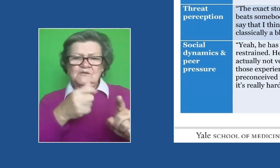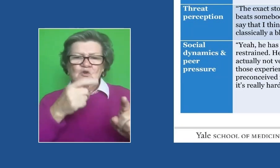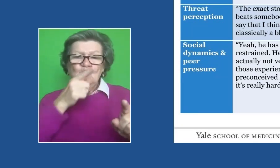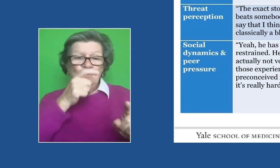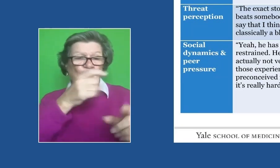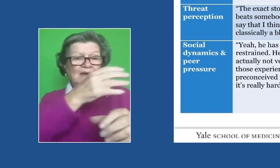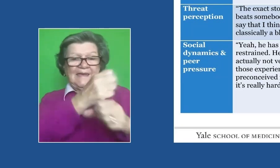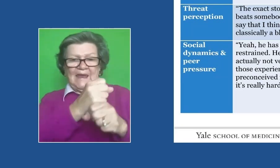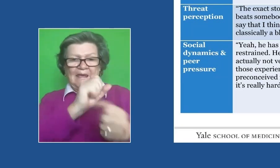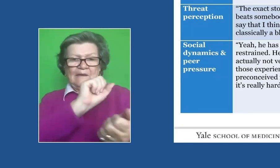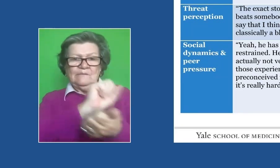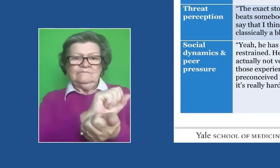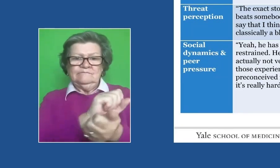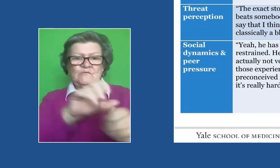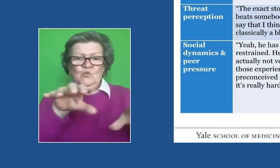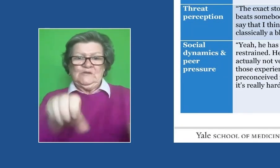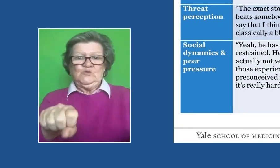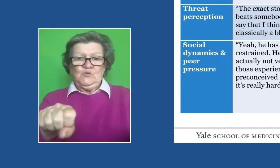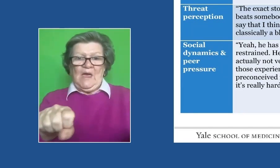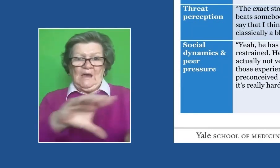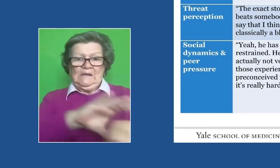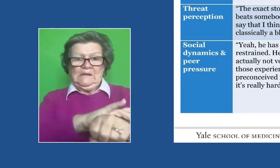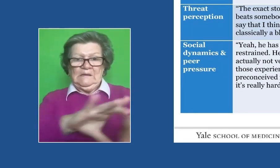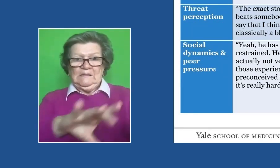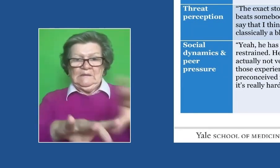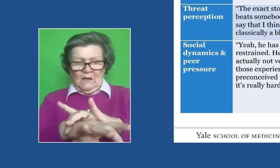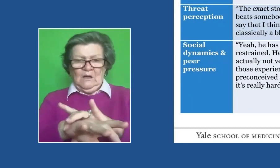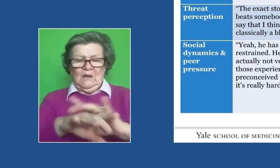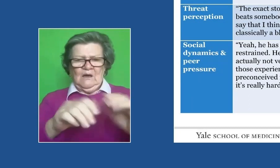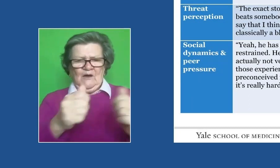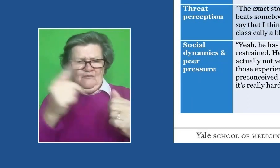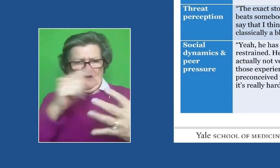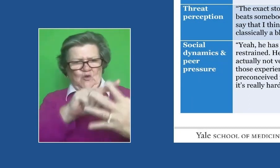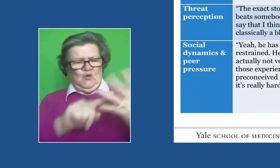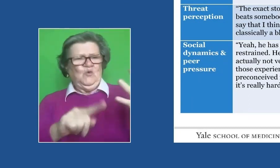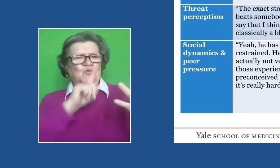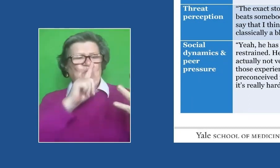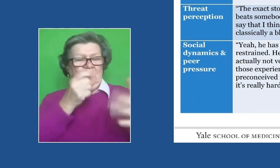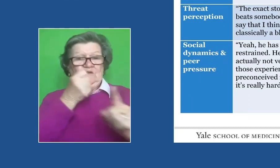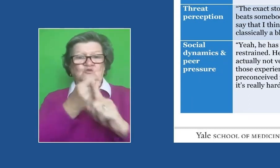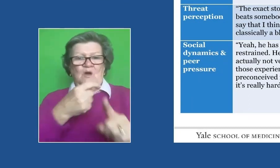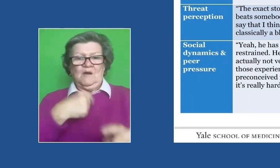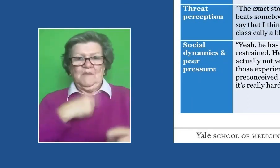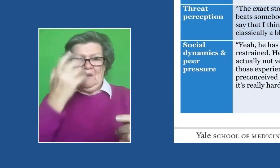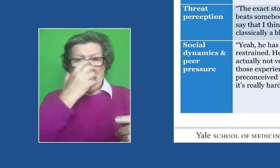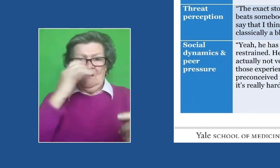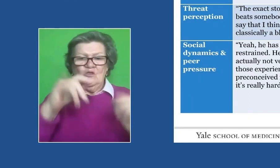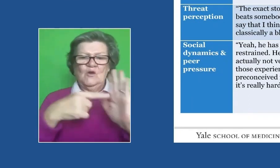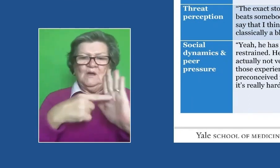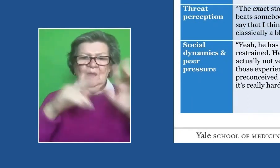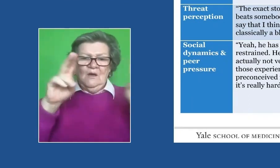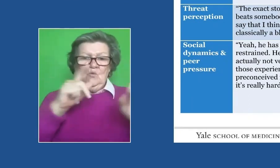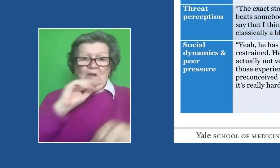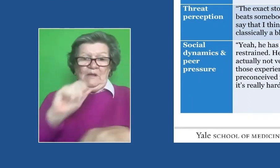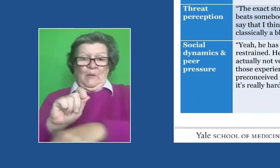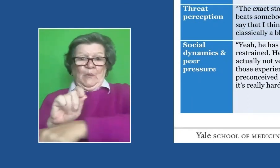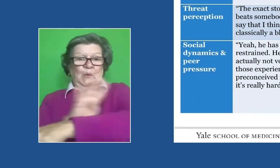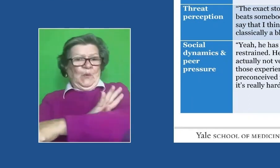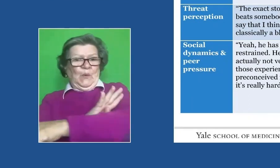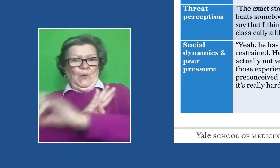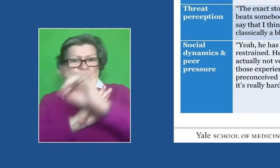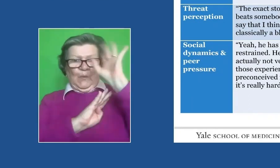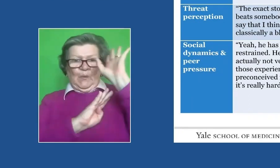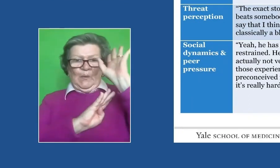restraint. And just a couple of domains really struck me, and some of these example quotes really raised goosebumps for me. For